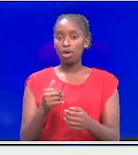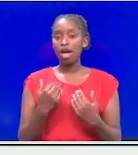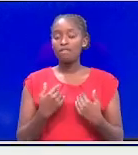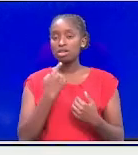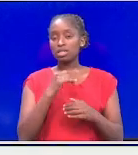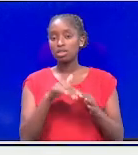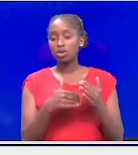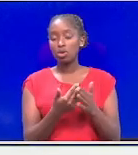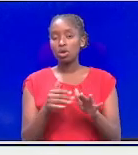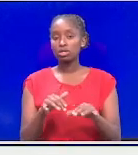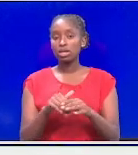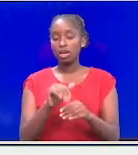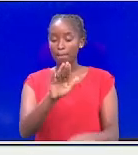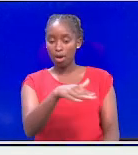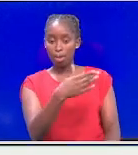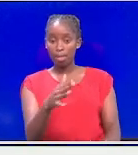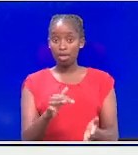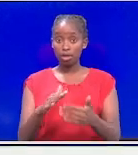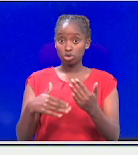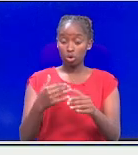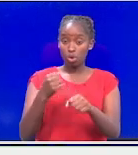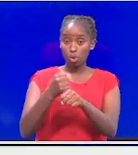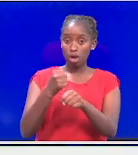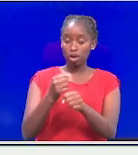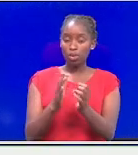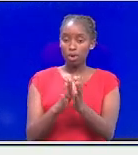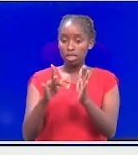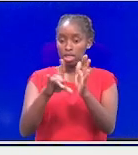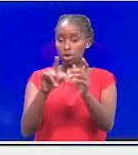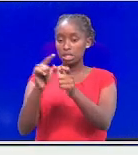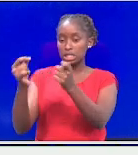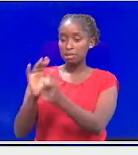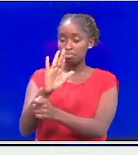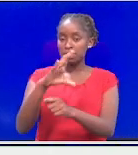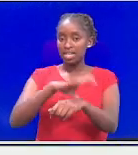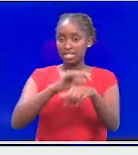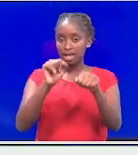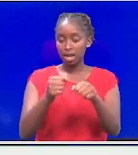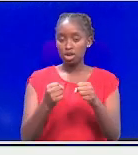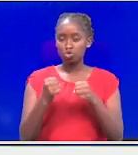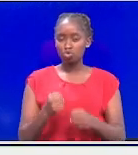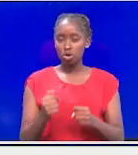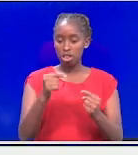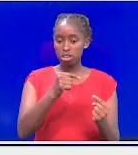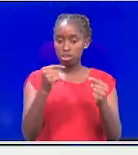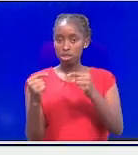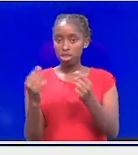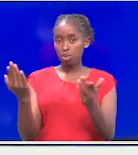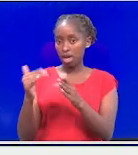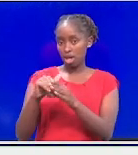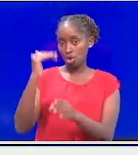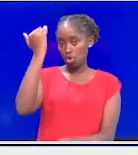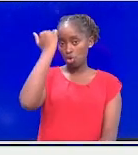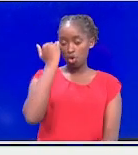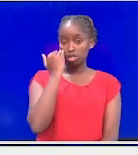Parliament. The DP has been working round the clock with his legal team to come up with a concrete argument at the courts. Moige William reports